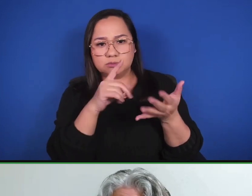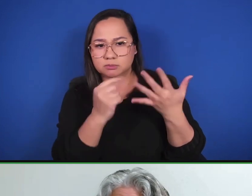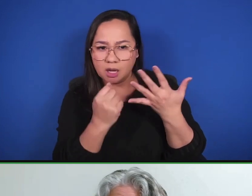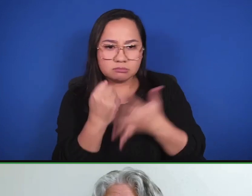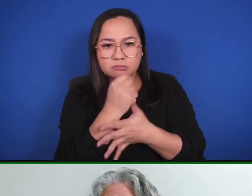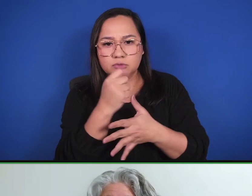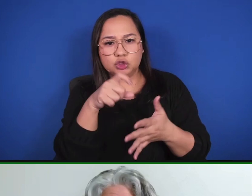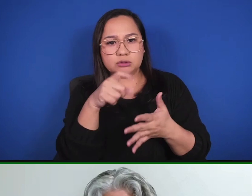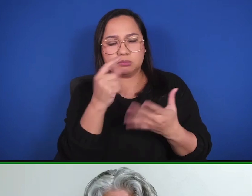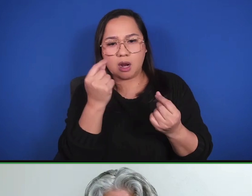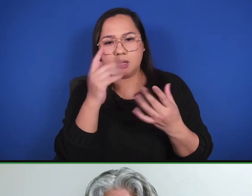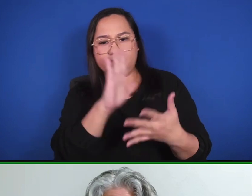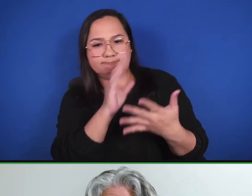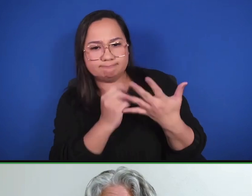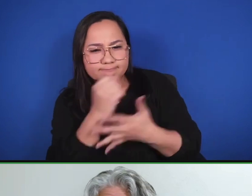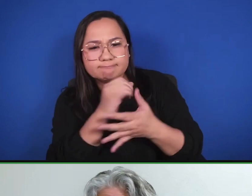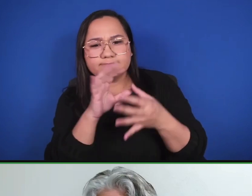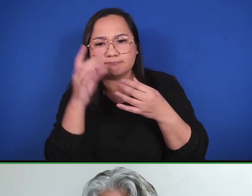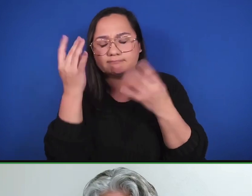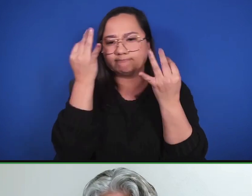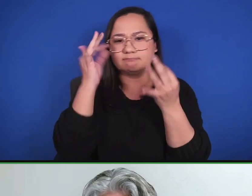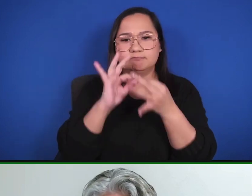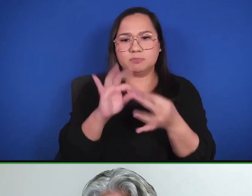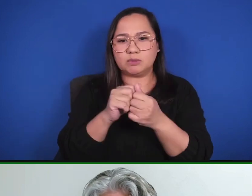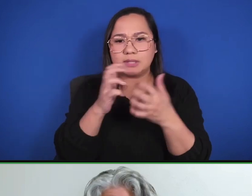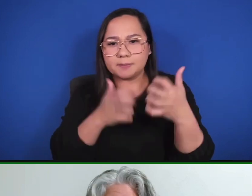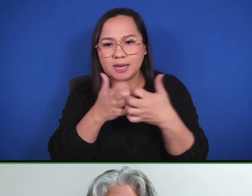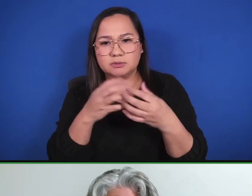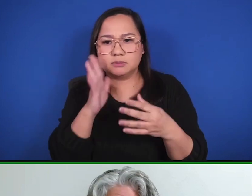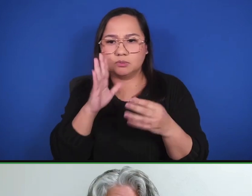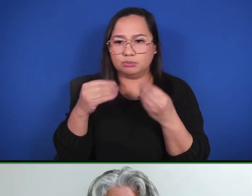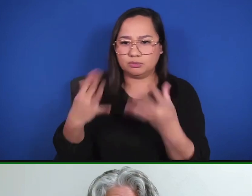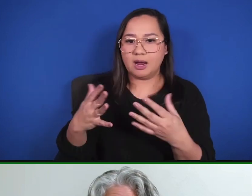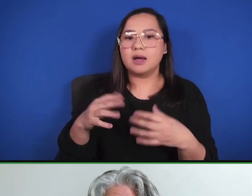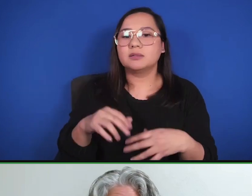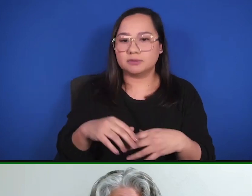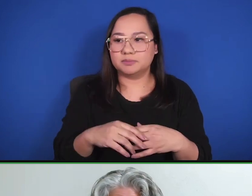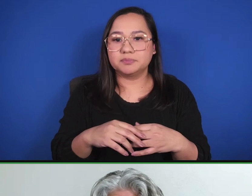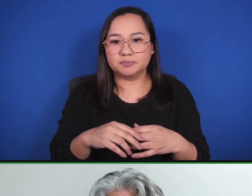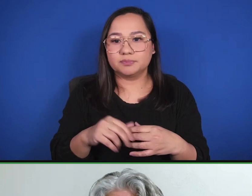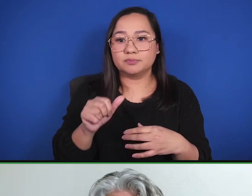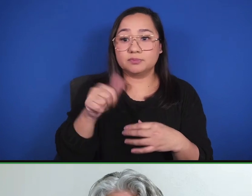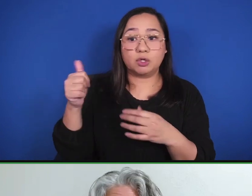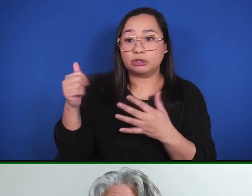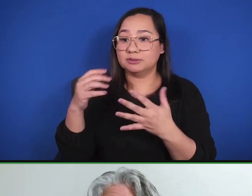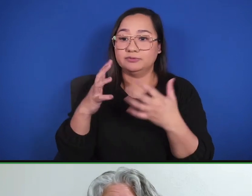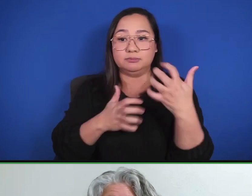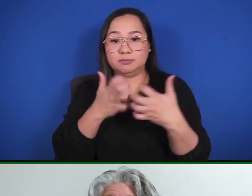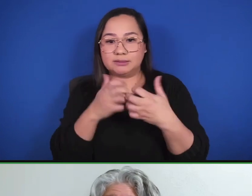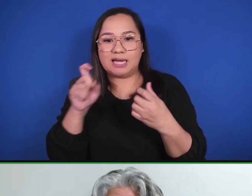provided. Alternate accommodations can be considered if you're providing it.